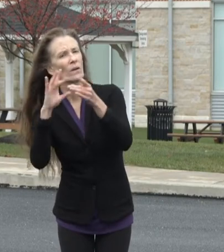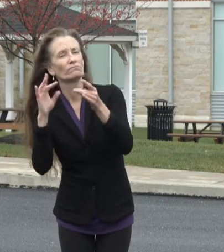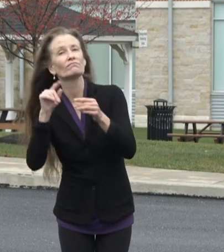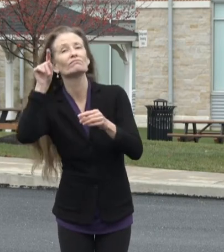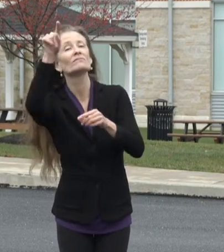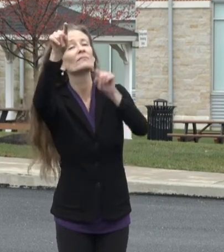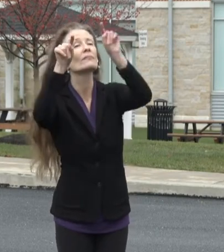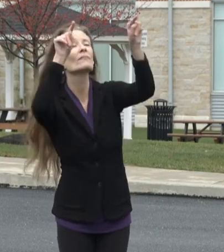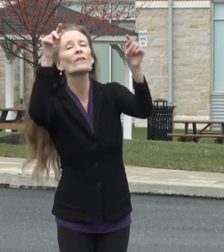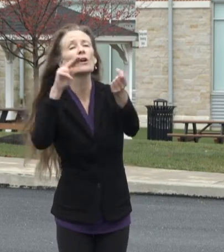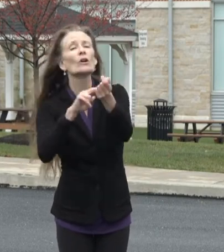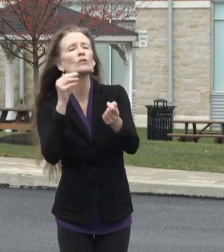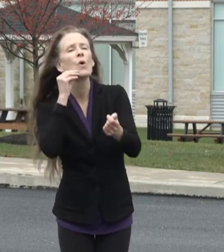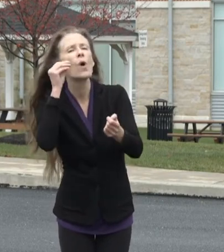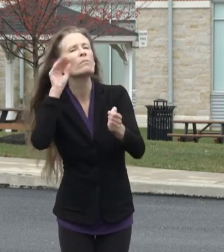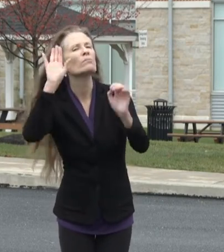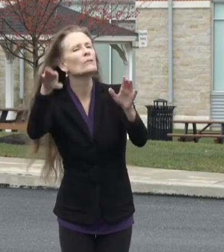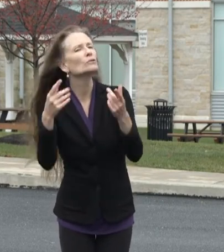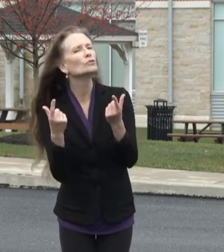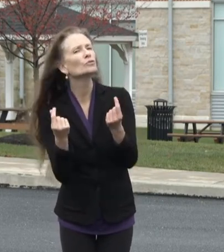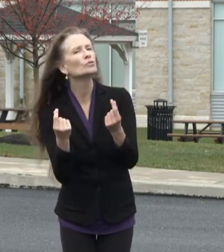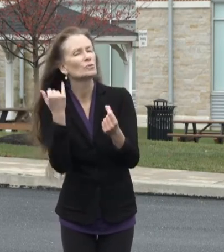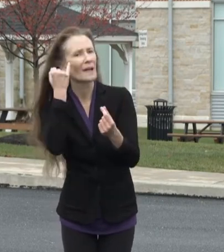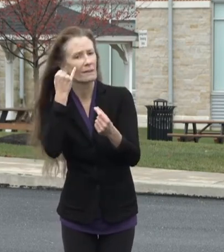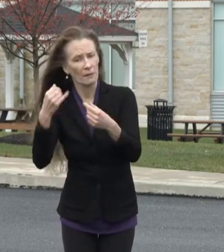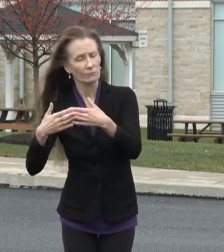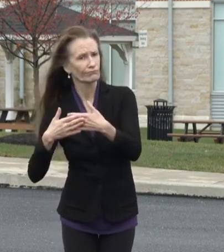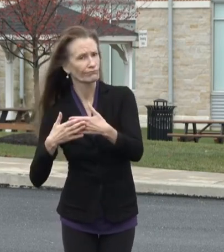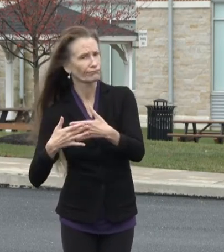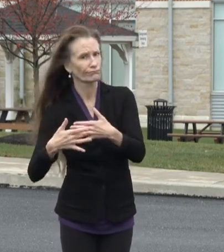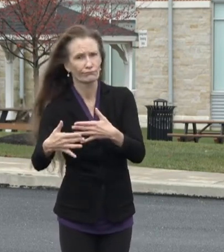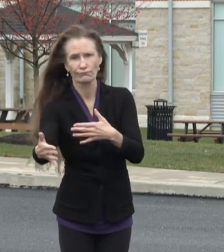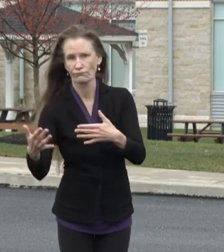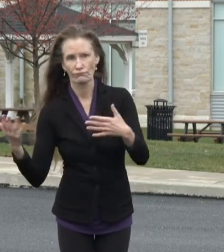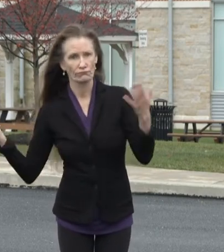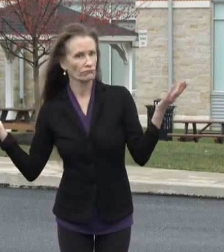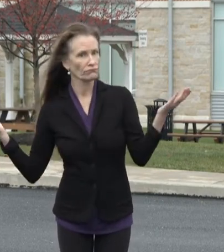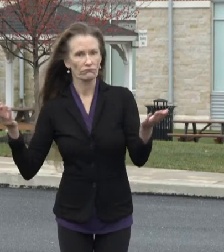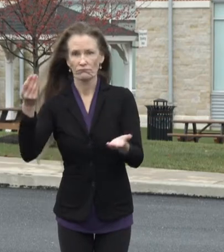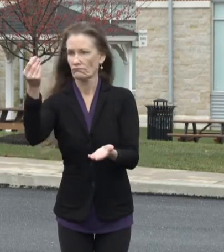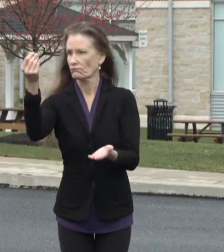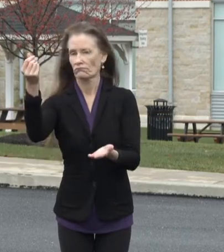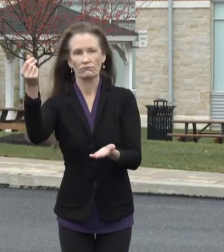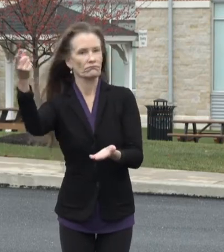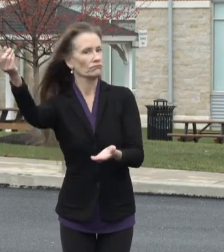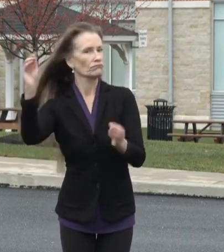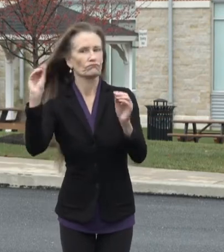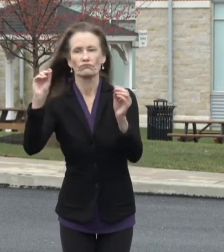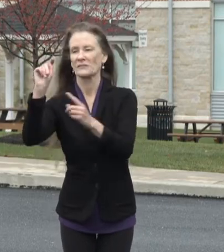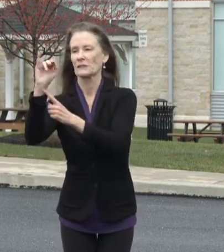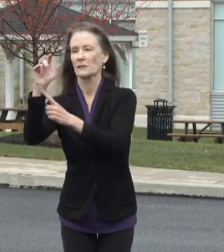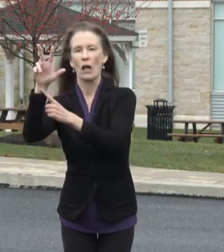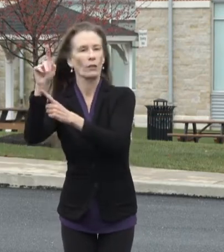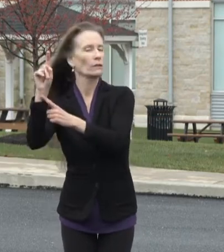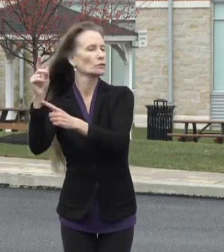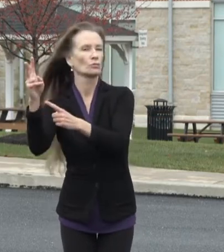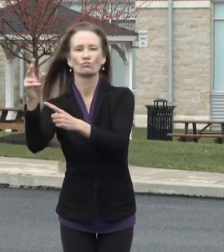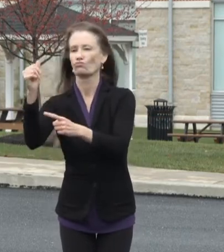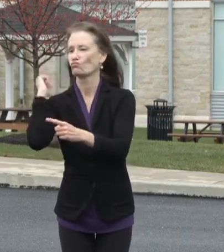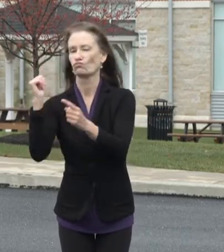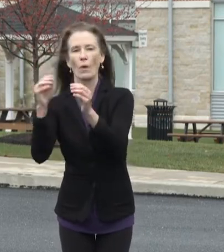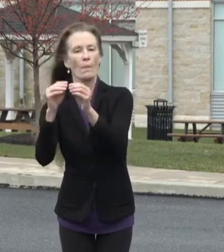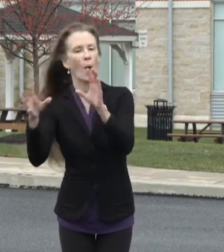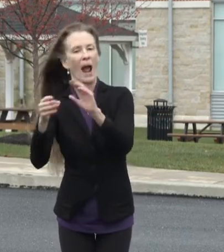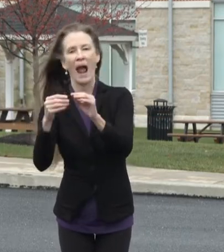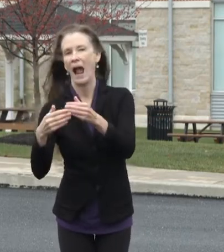about what would happen if the legislation isn't authorized? I mean, is it a matter of things might